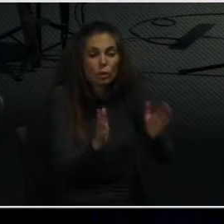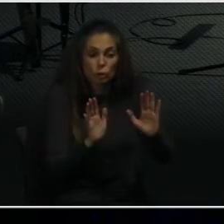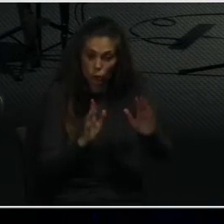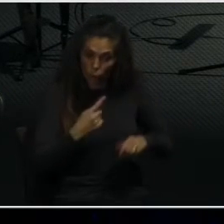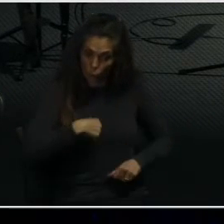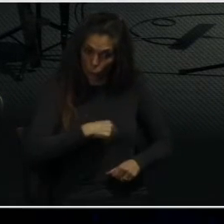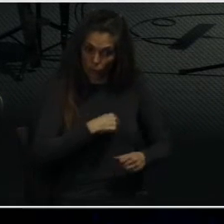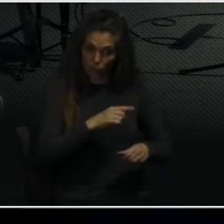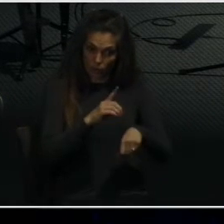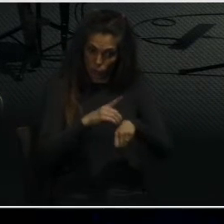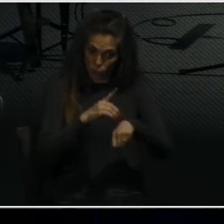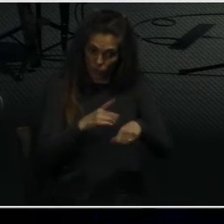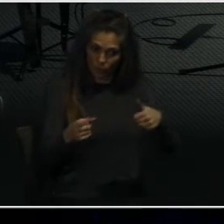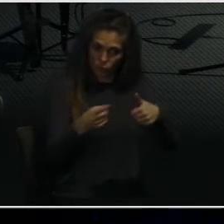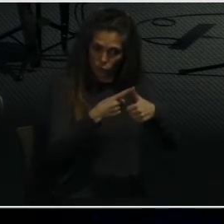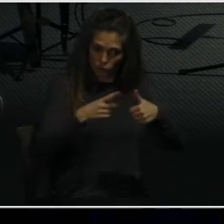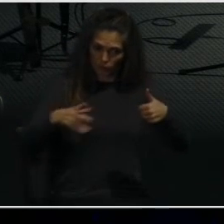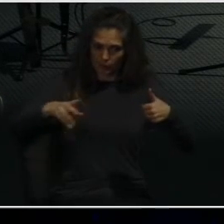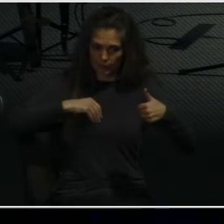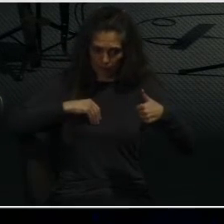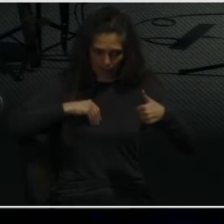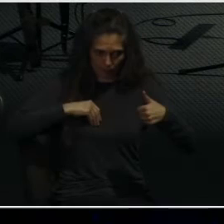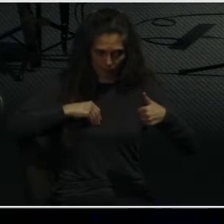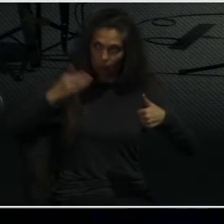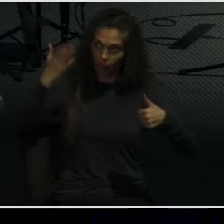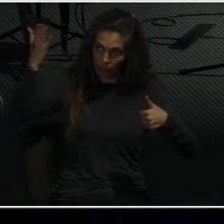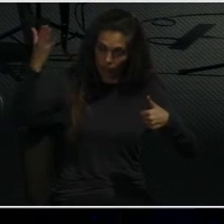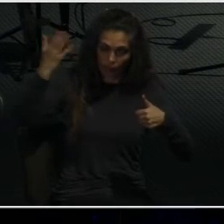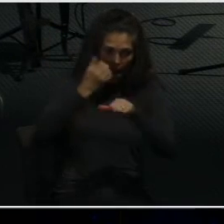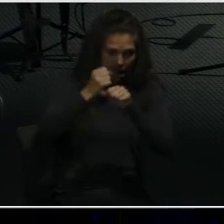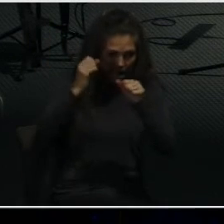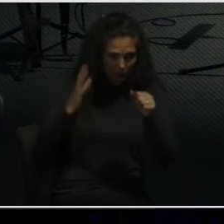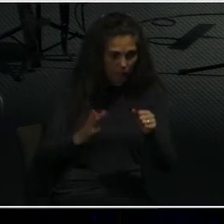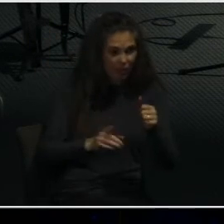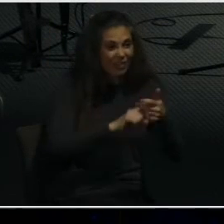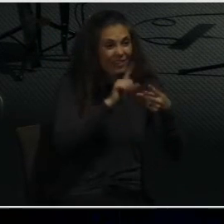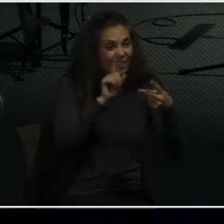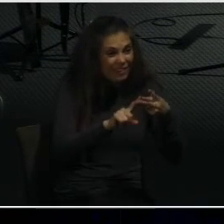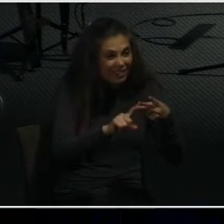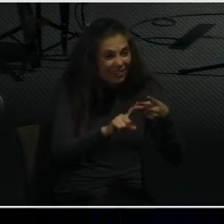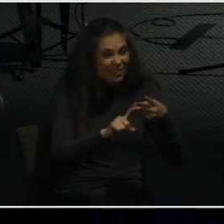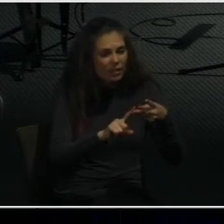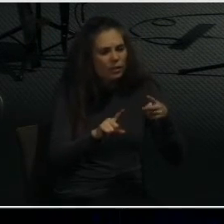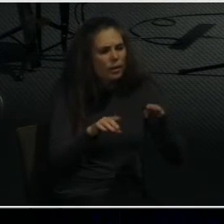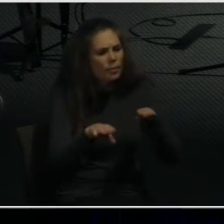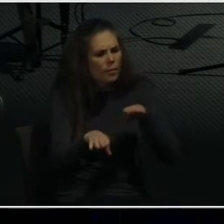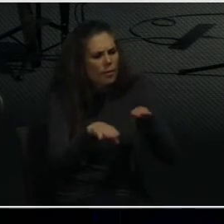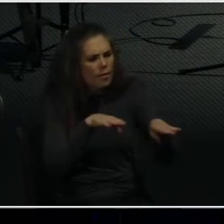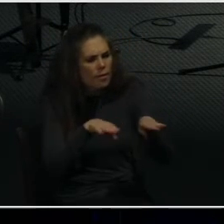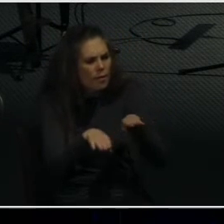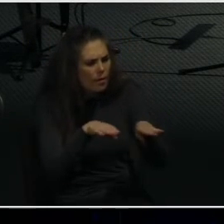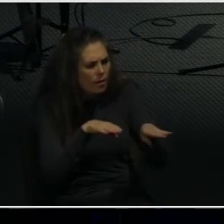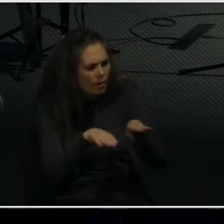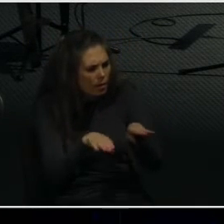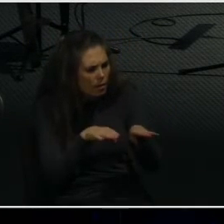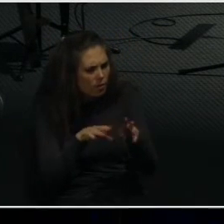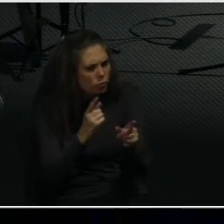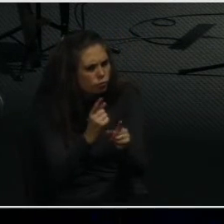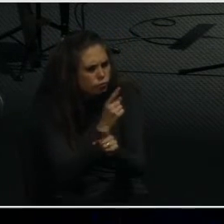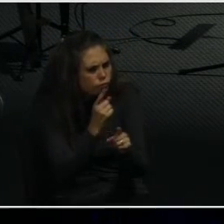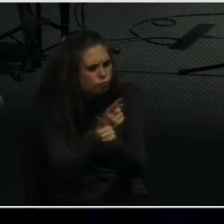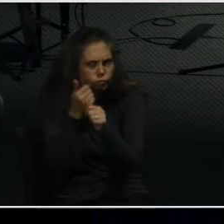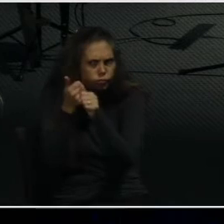water. Second, we need to engage in Christian practices that connect us to God's living water. You all know some of